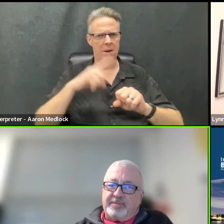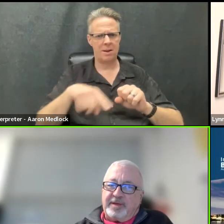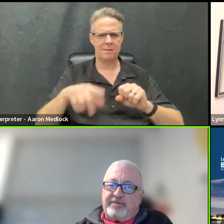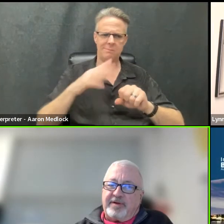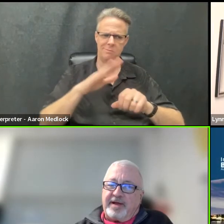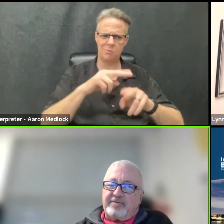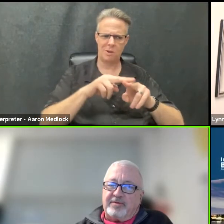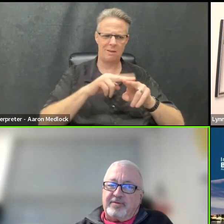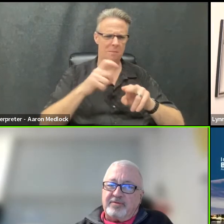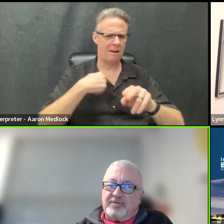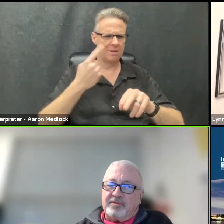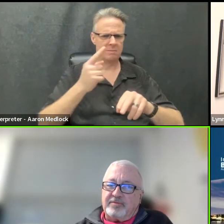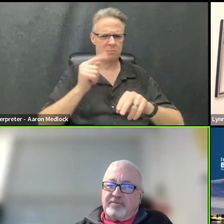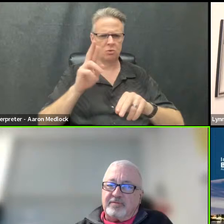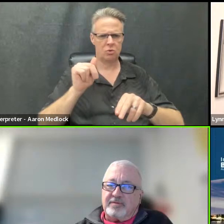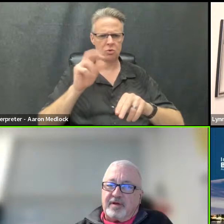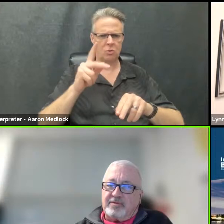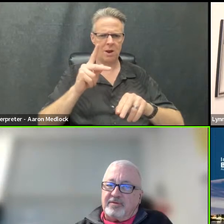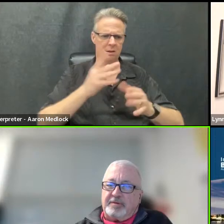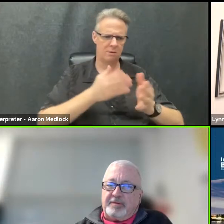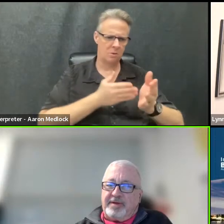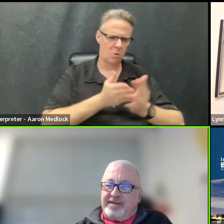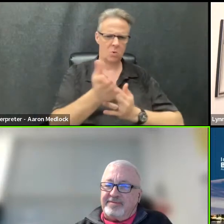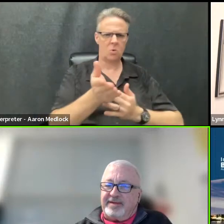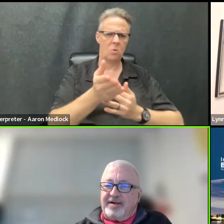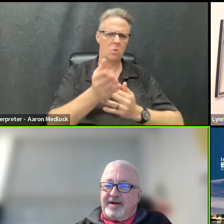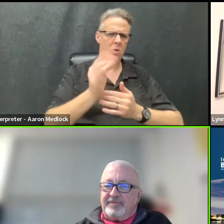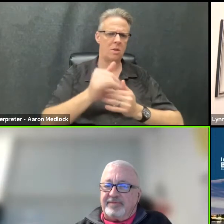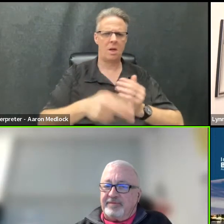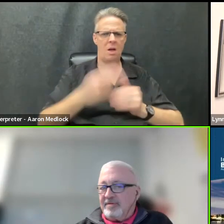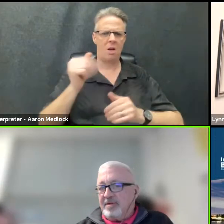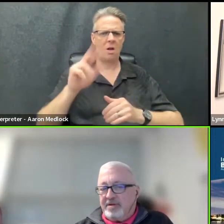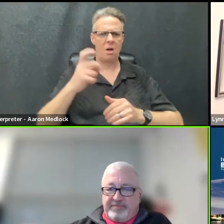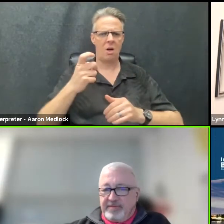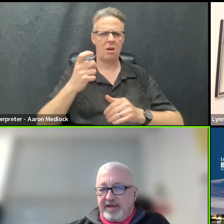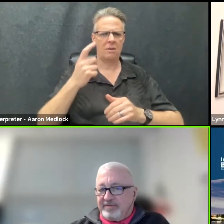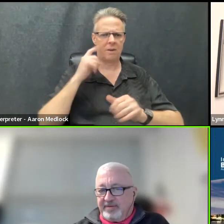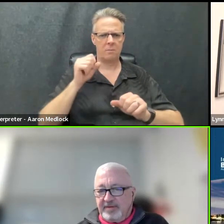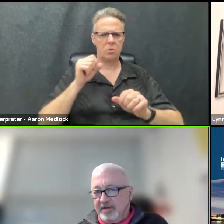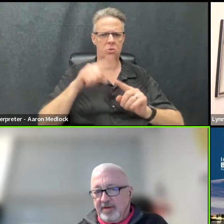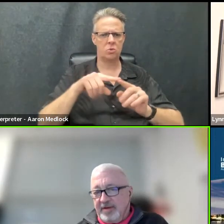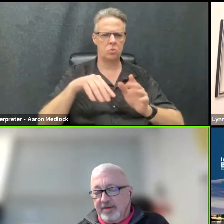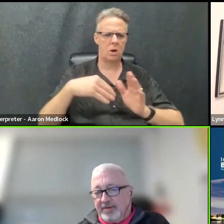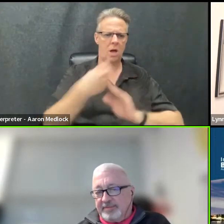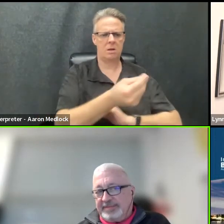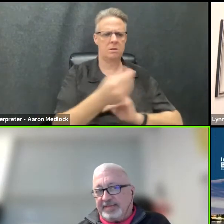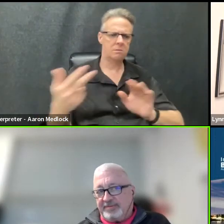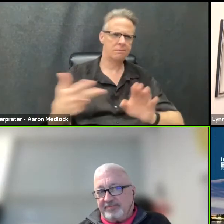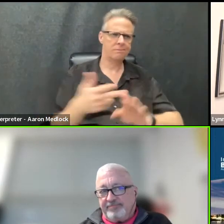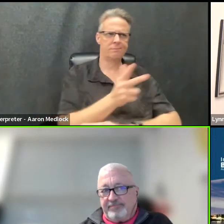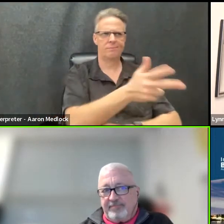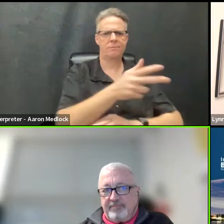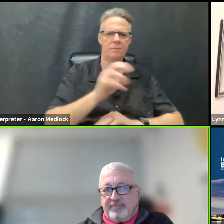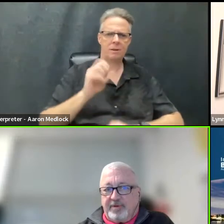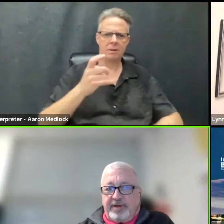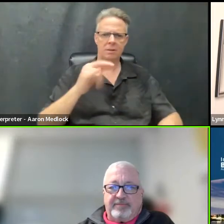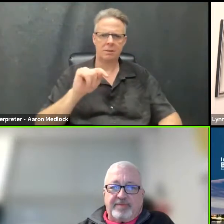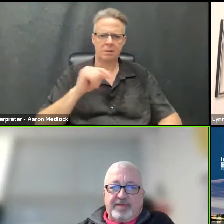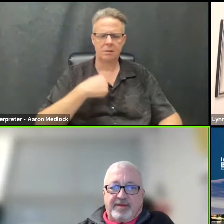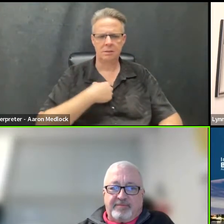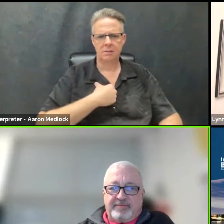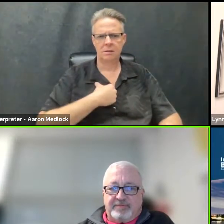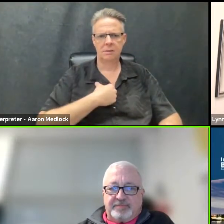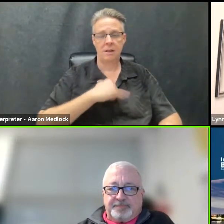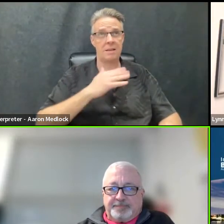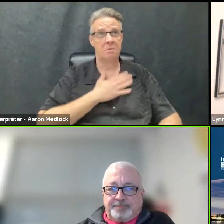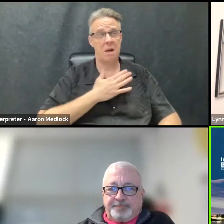have some kind of tracks going through those auxiliary lanes to get off of a exit. At least that's what I can